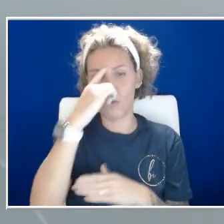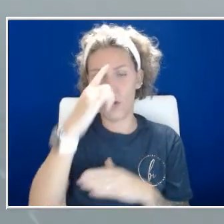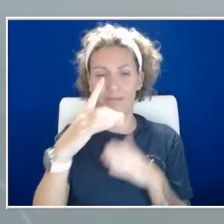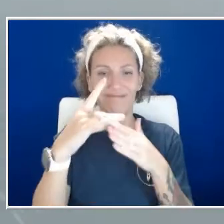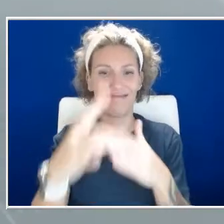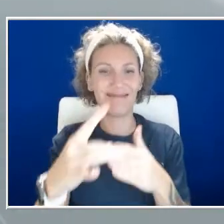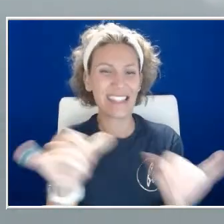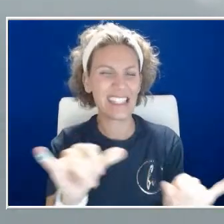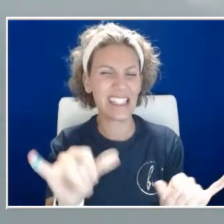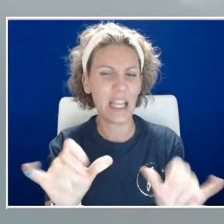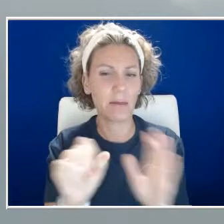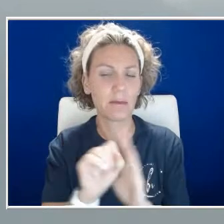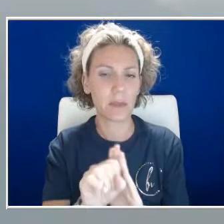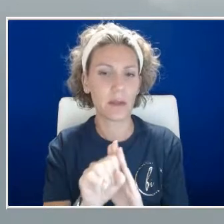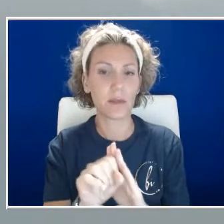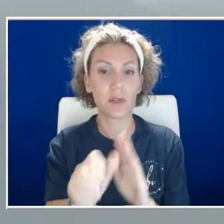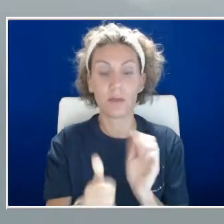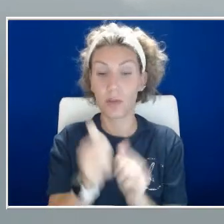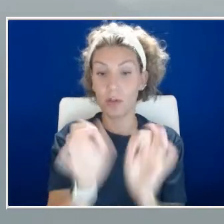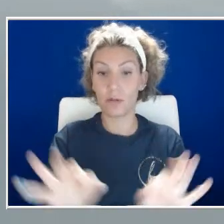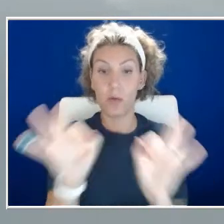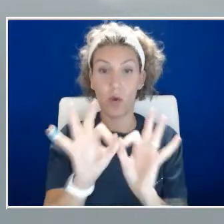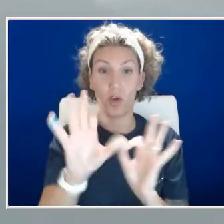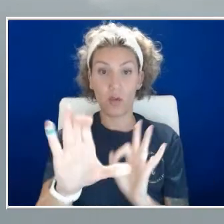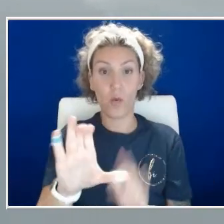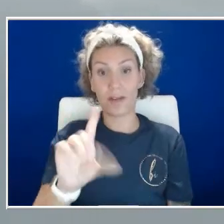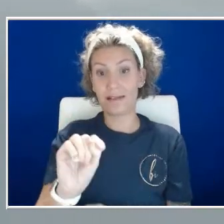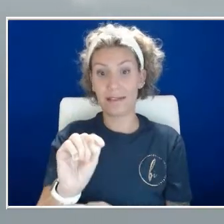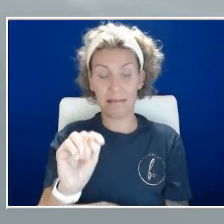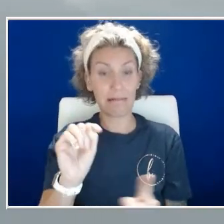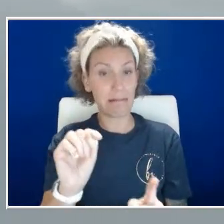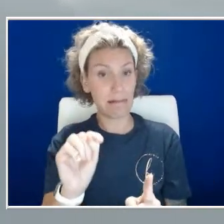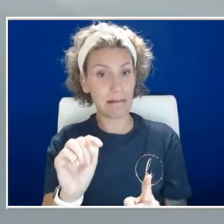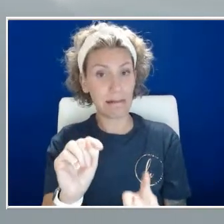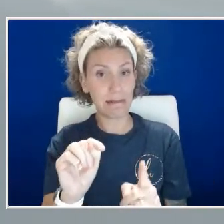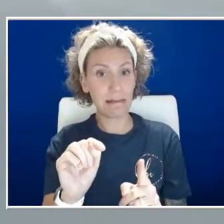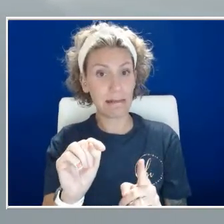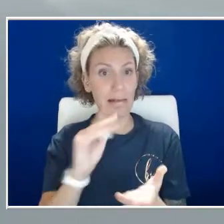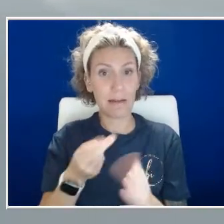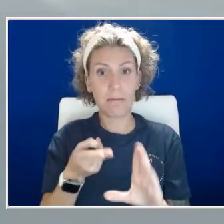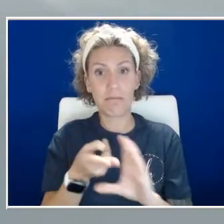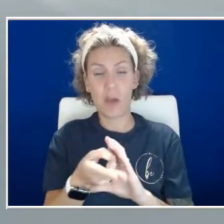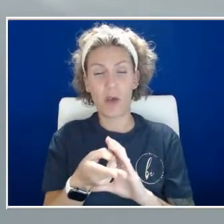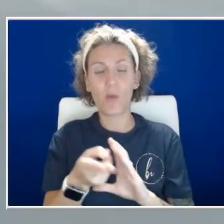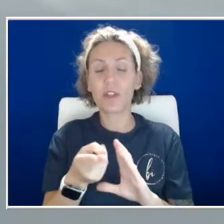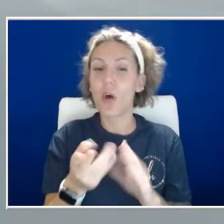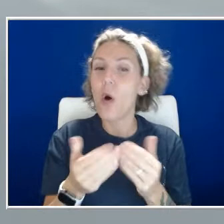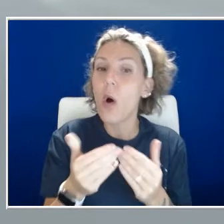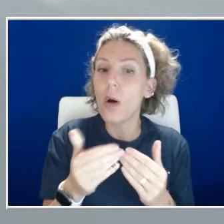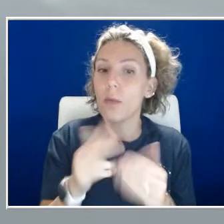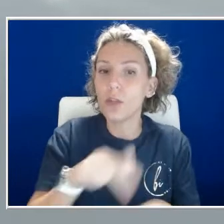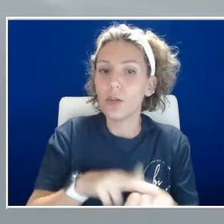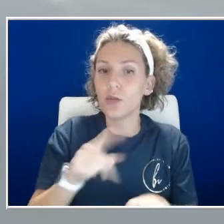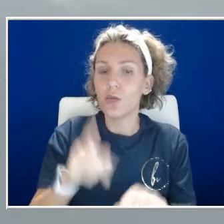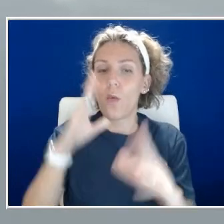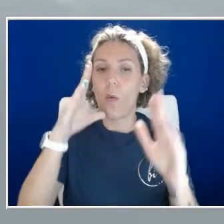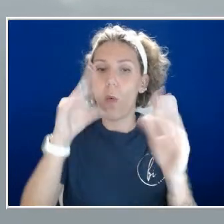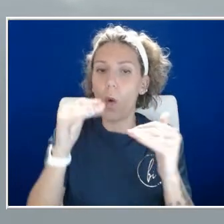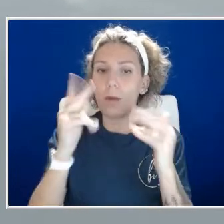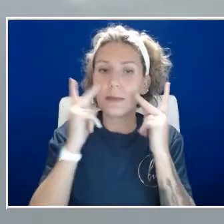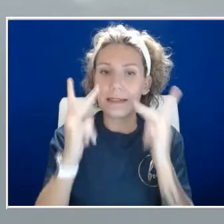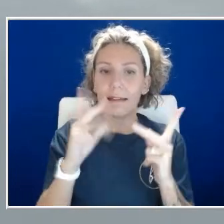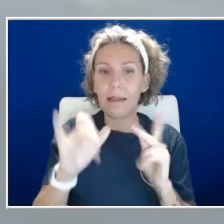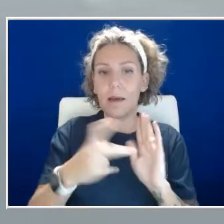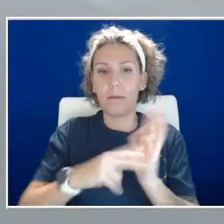So importantly, your CAT scan was nearly normal, which is what you're hoping to see, because that means that the diagnosis is an